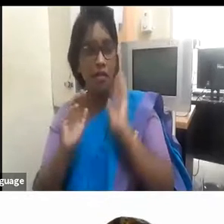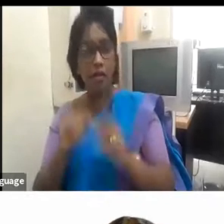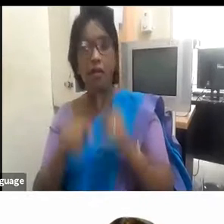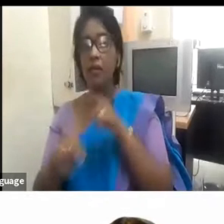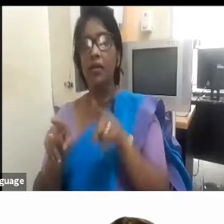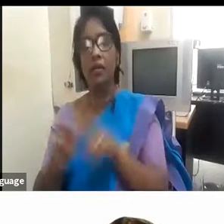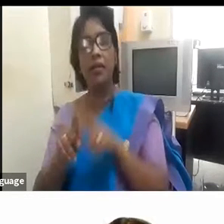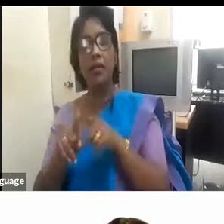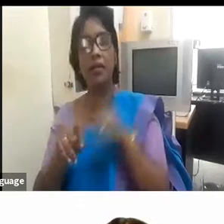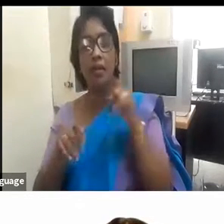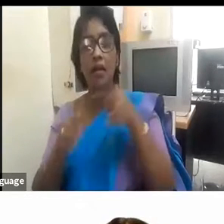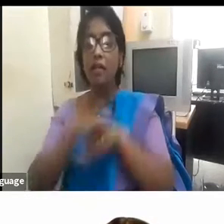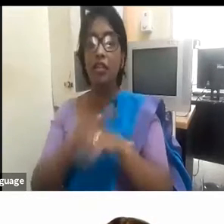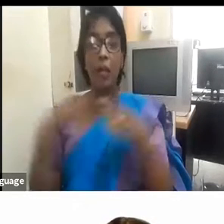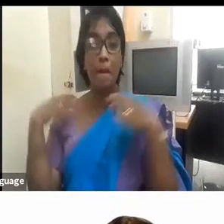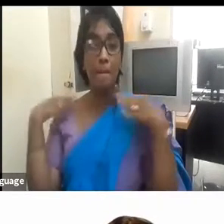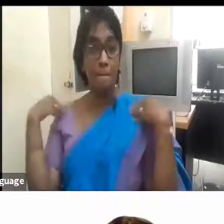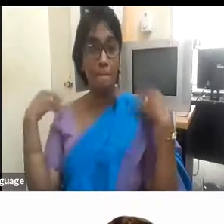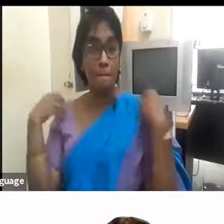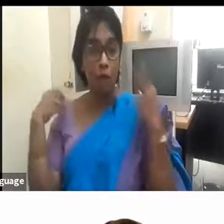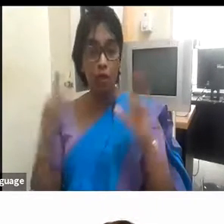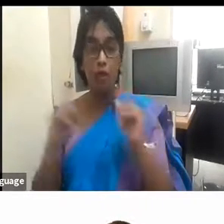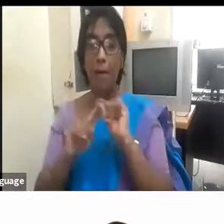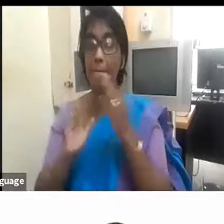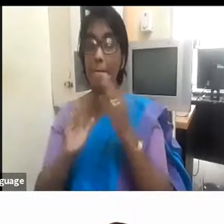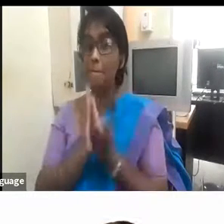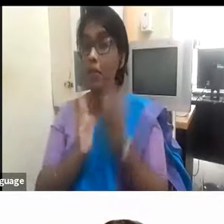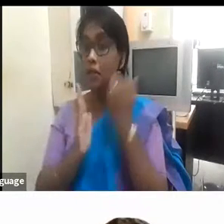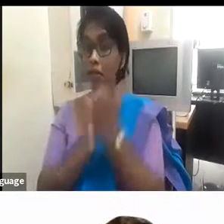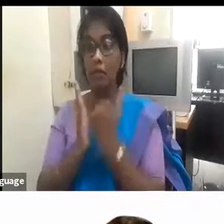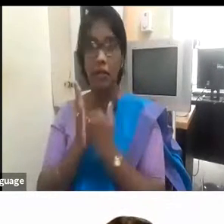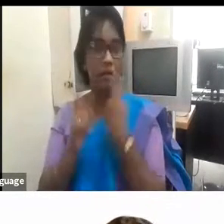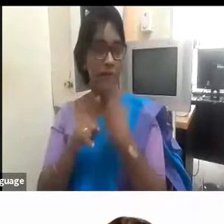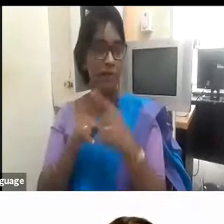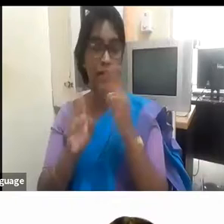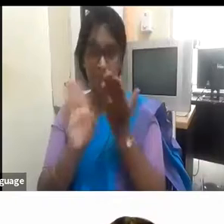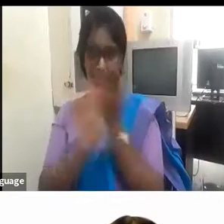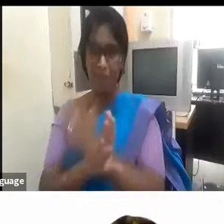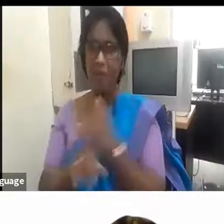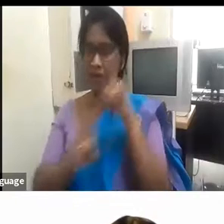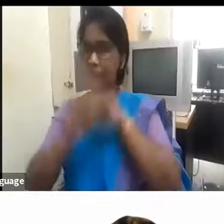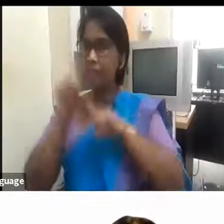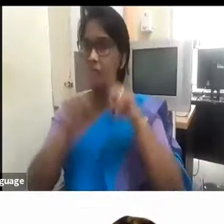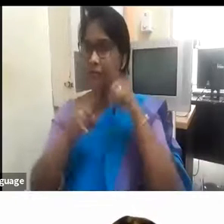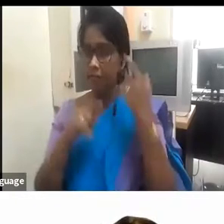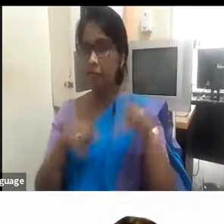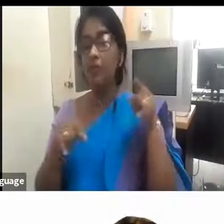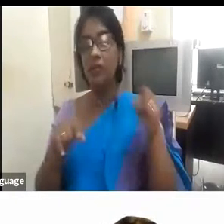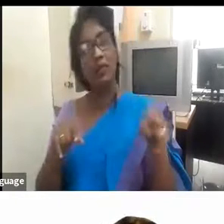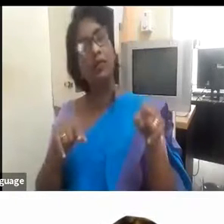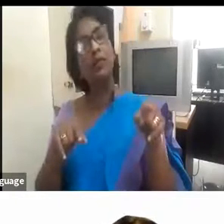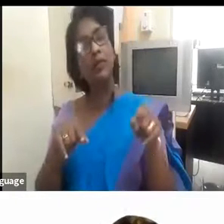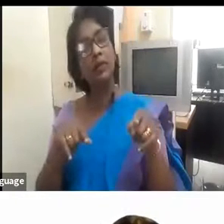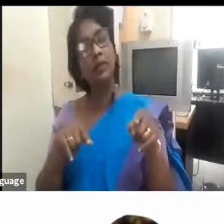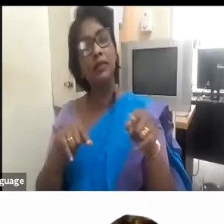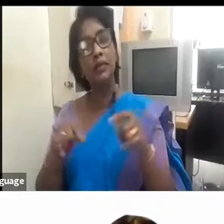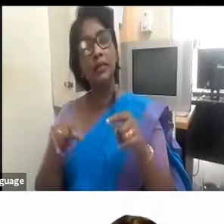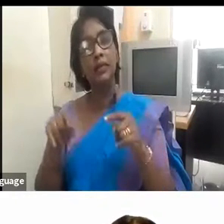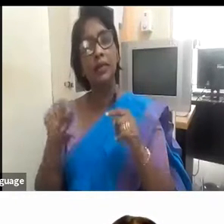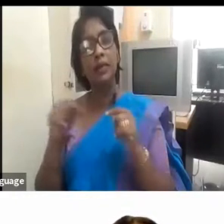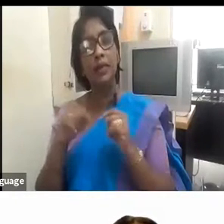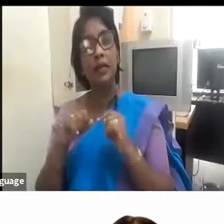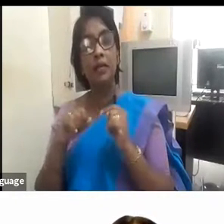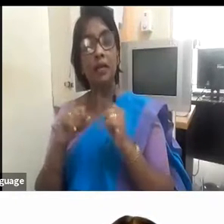only policies. I spoke about policies earlier, but physical infrastructure so that they are